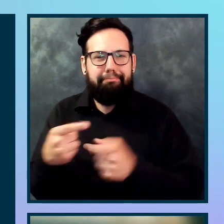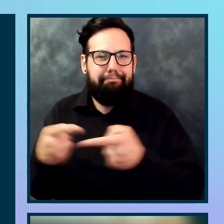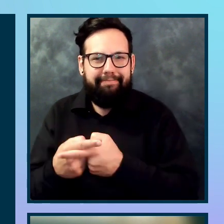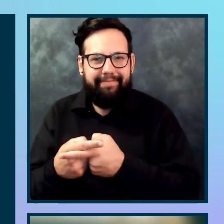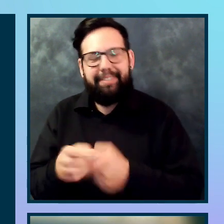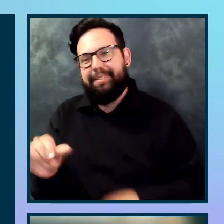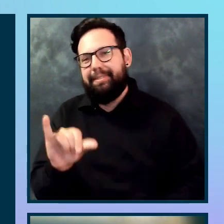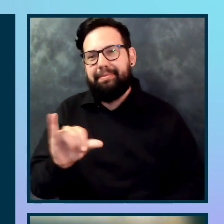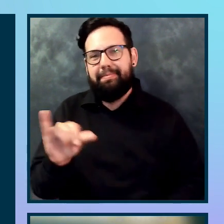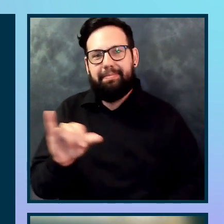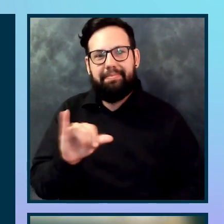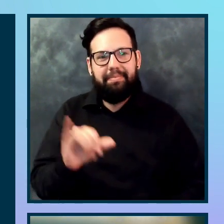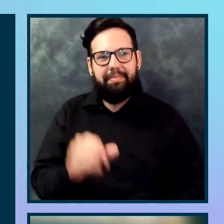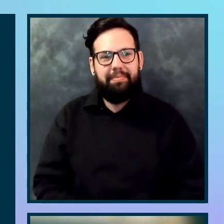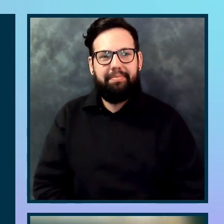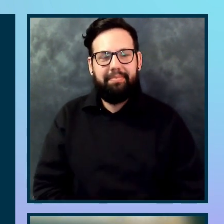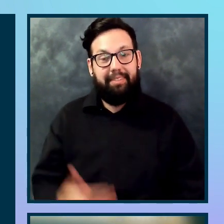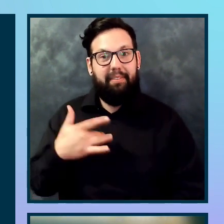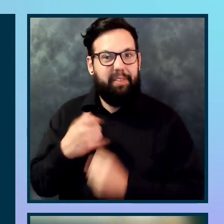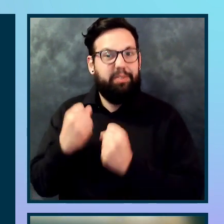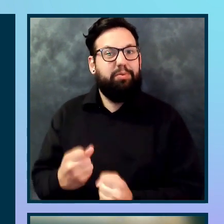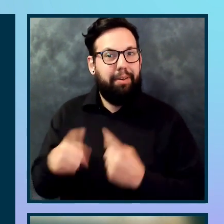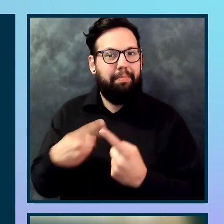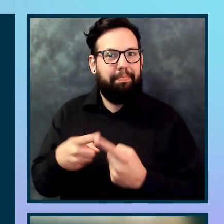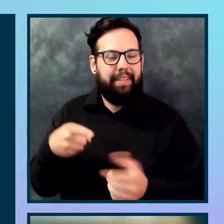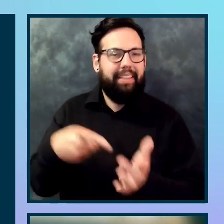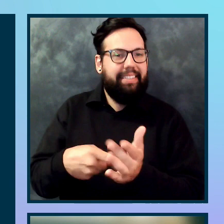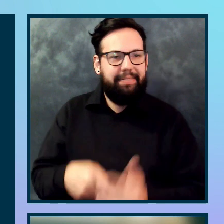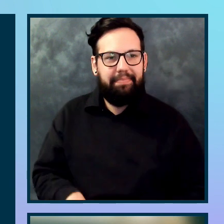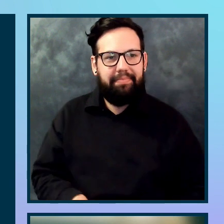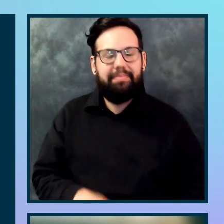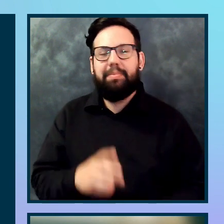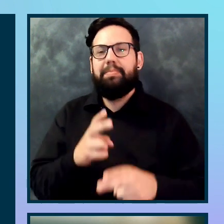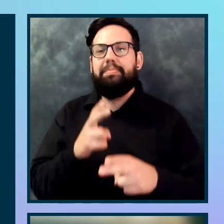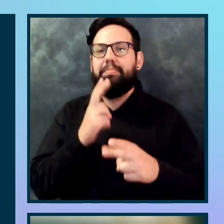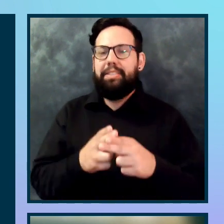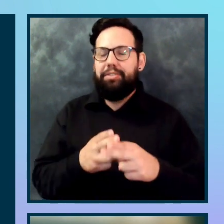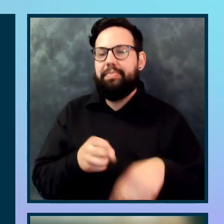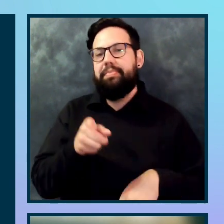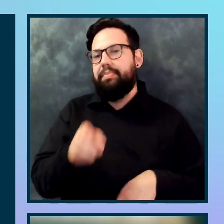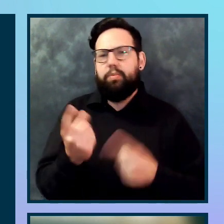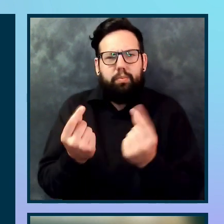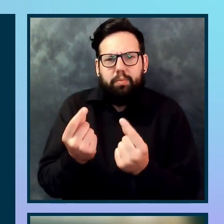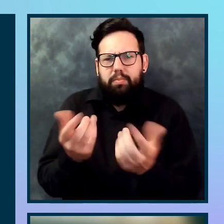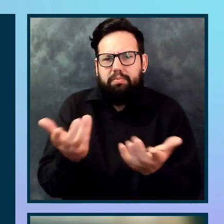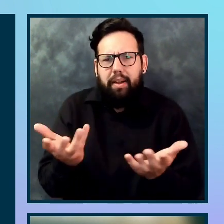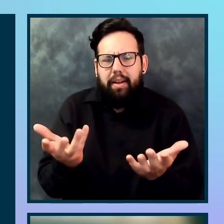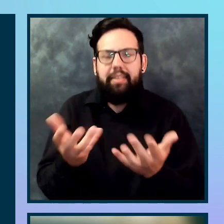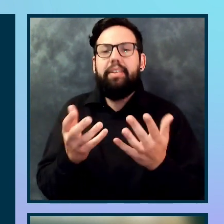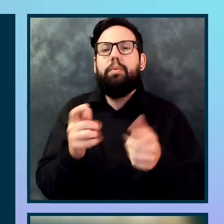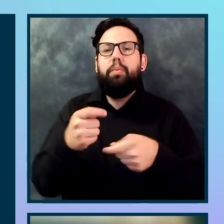So this, as we mentioned earlier, changes the order which elements are focused.